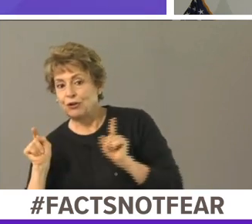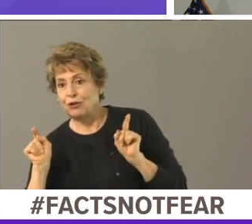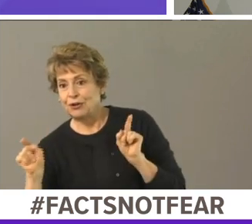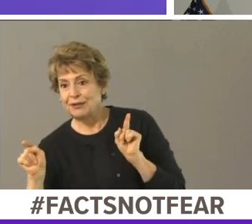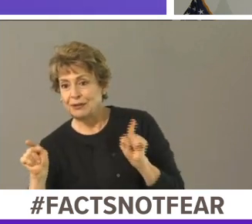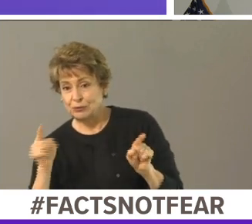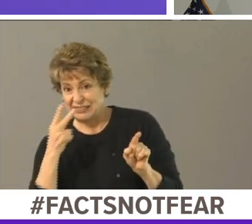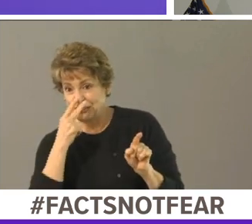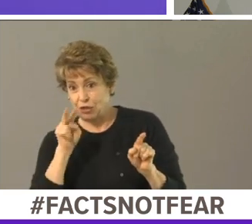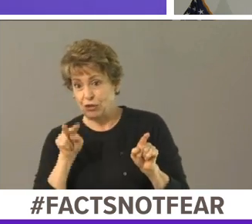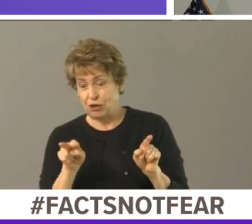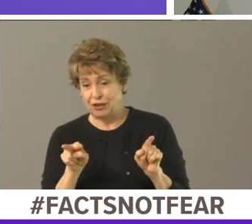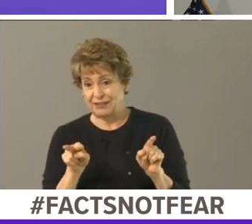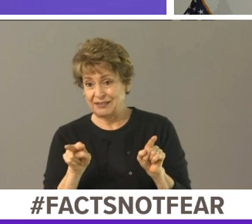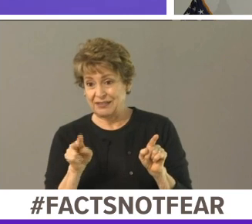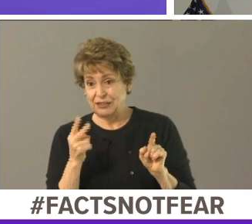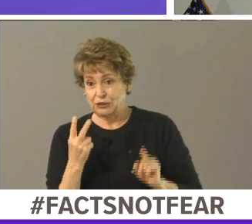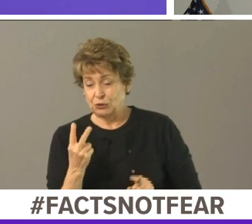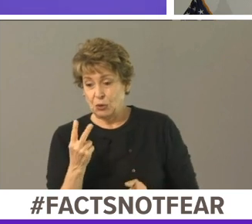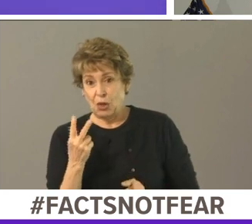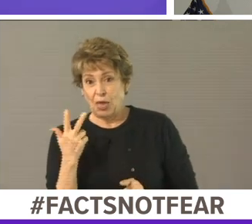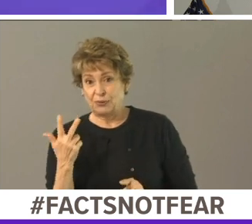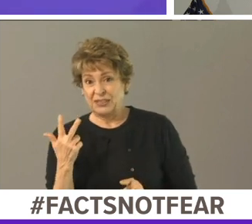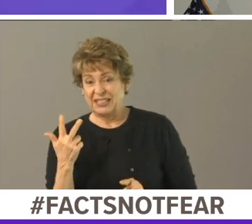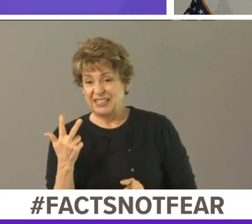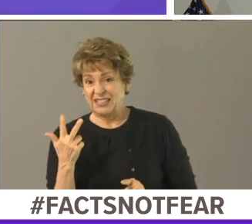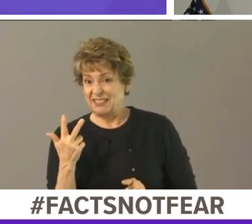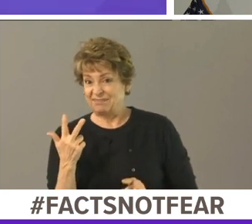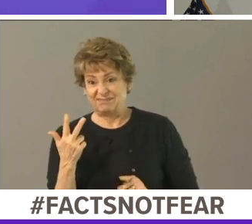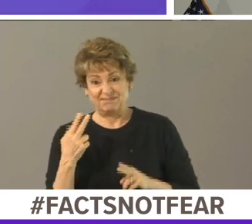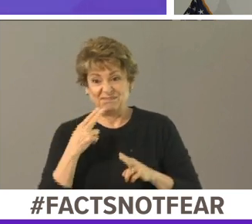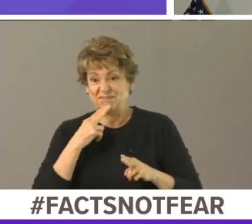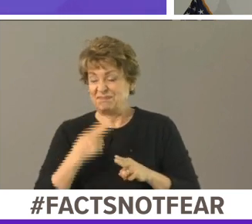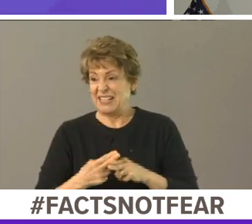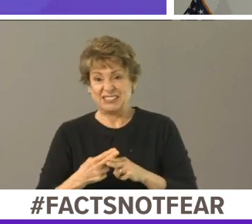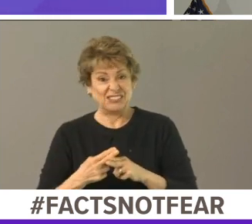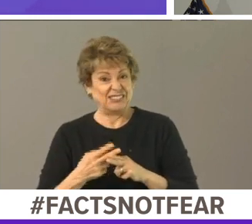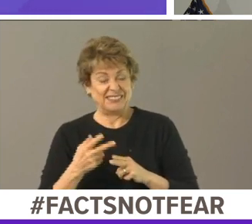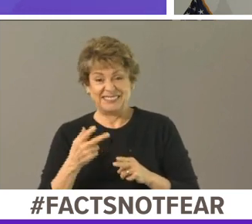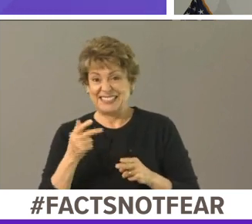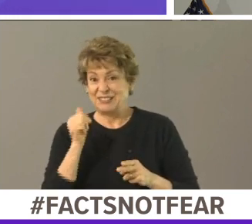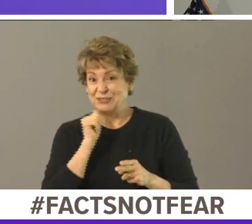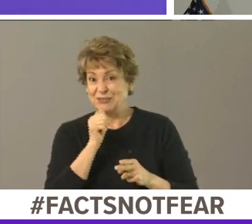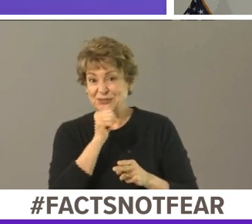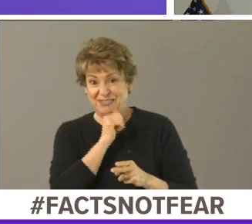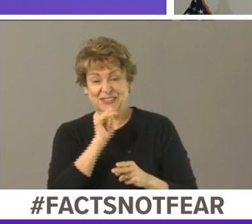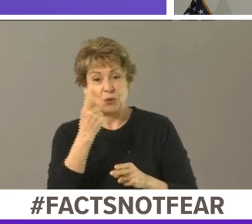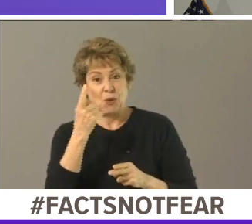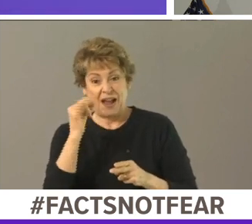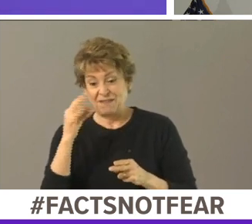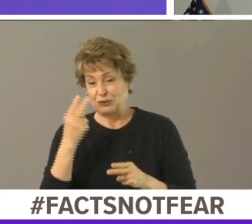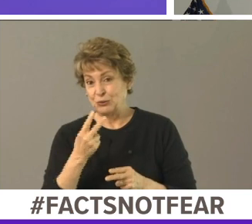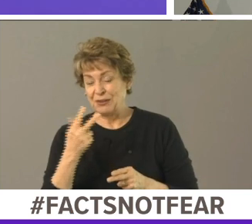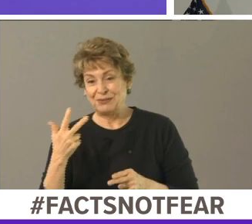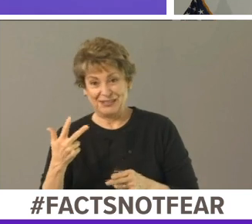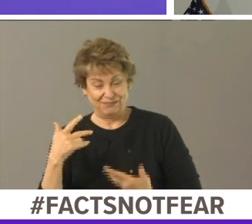are green, and Arizona has been green for several days on a 3-day moving average.